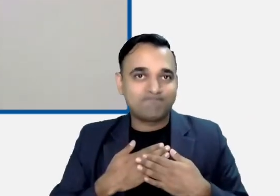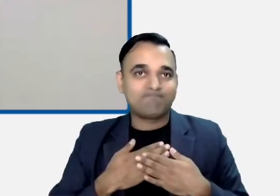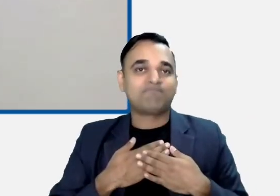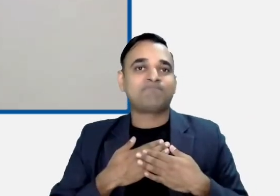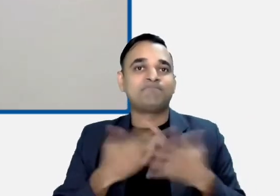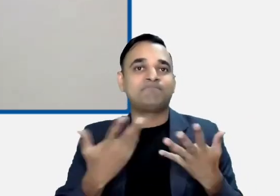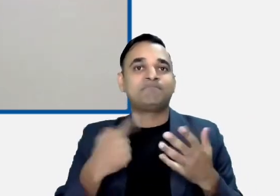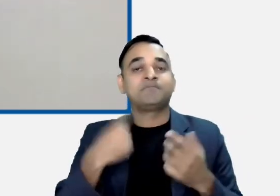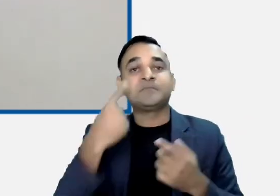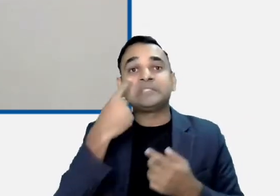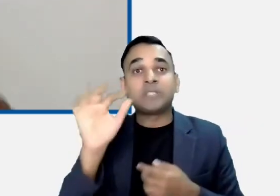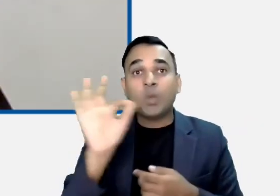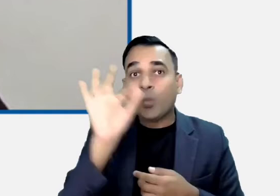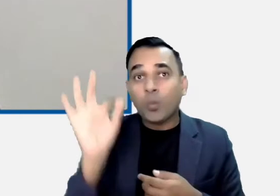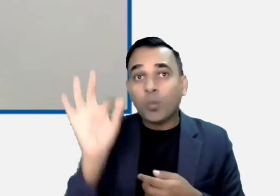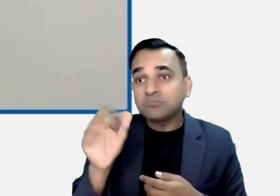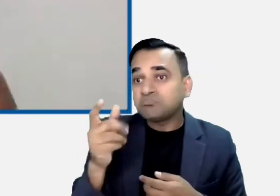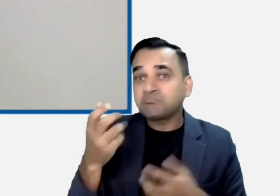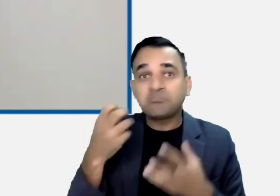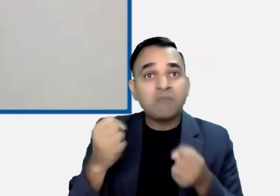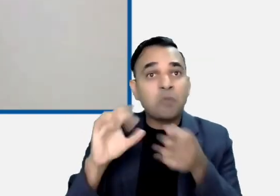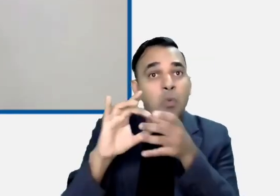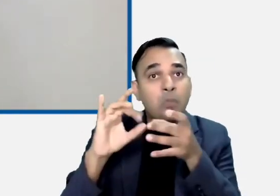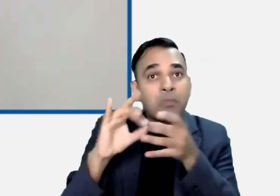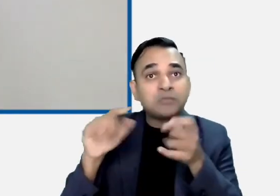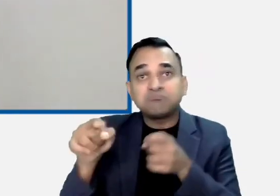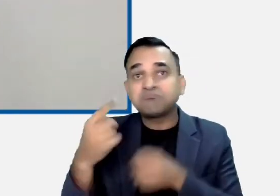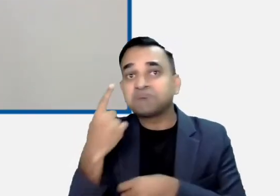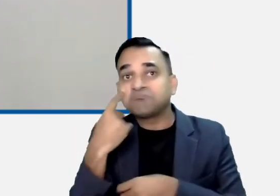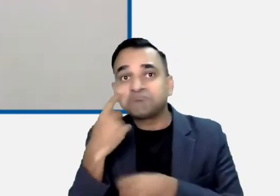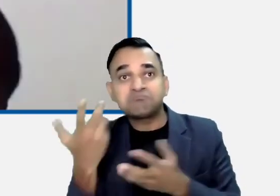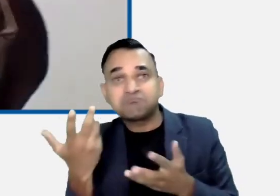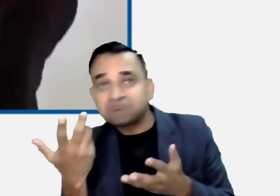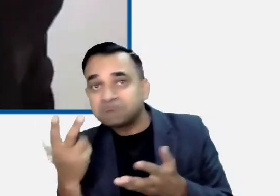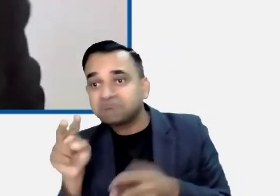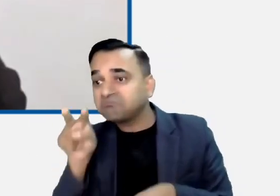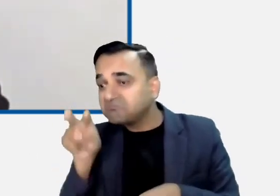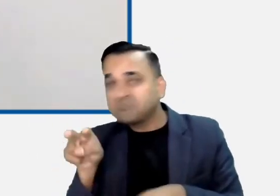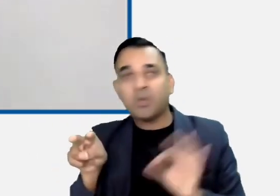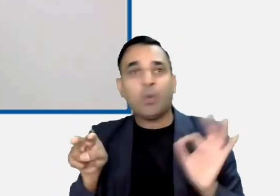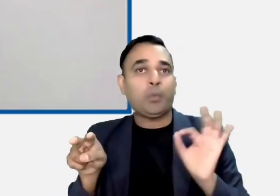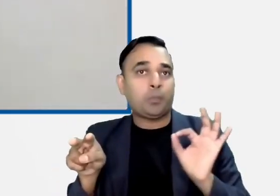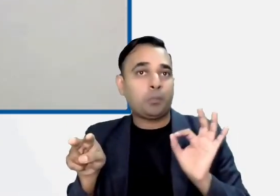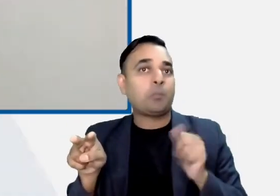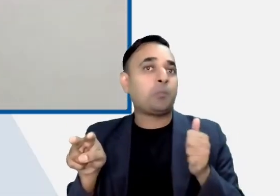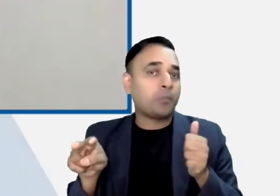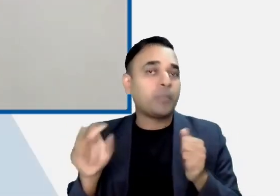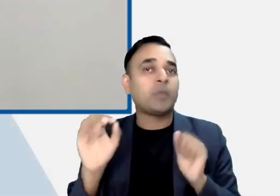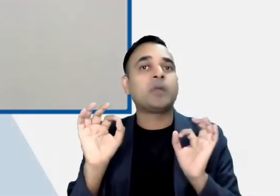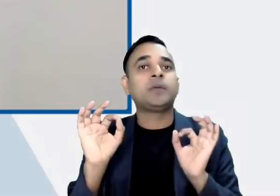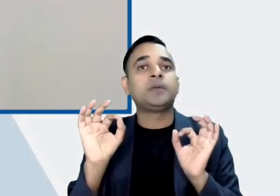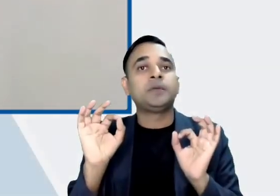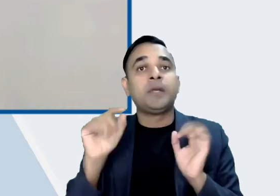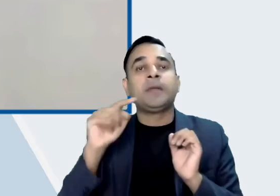but just to highlight and reemphasize that this matrix was actually developed after a